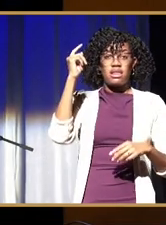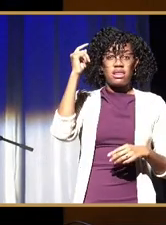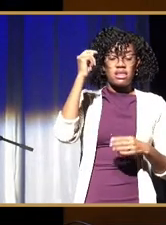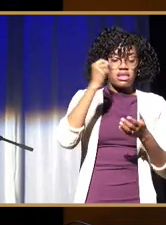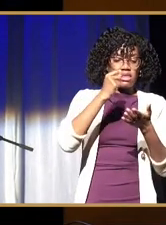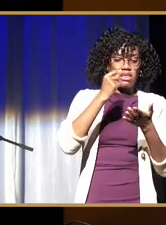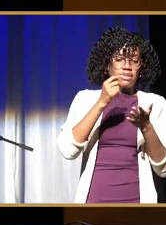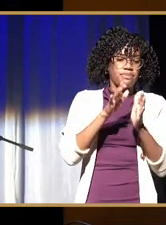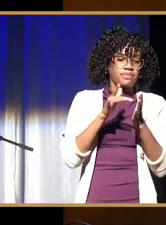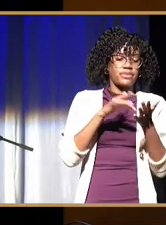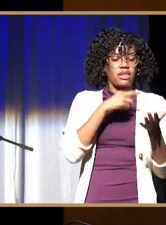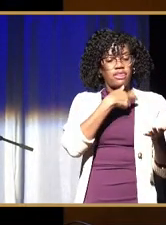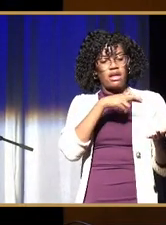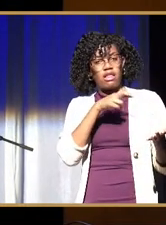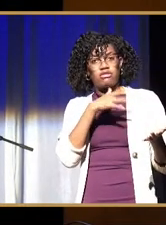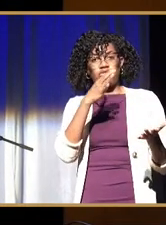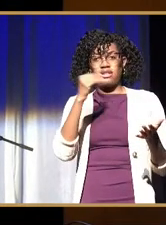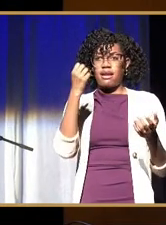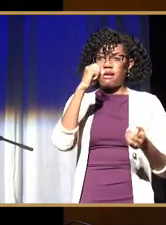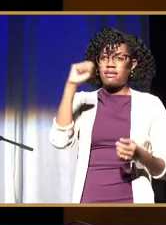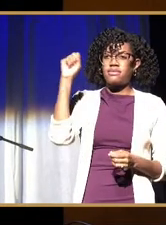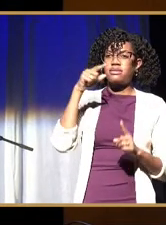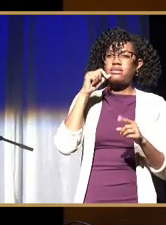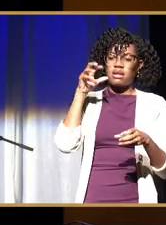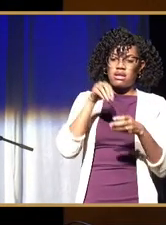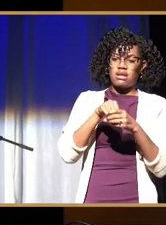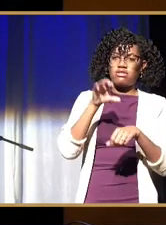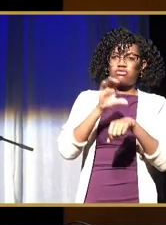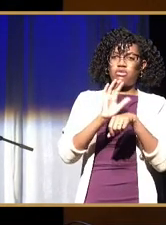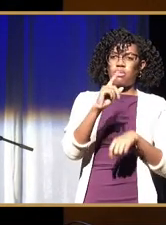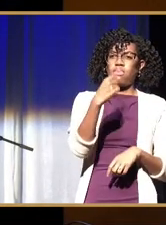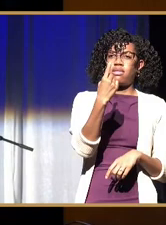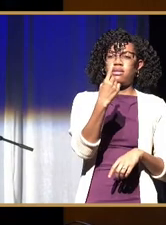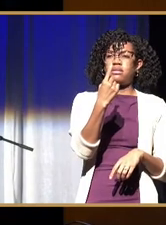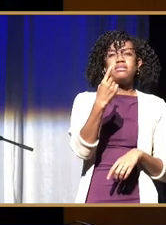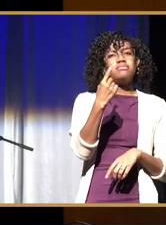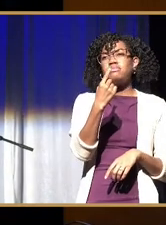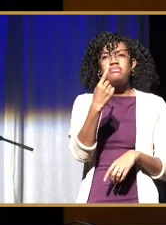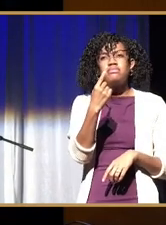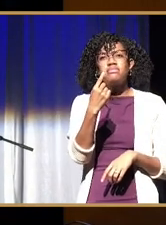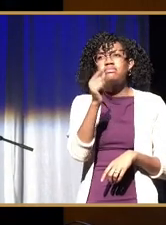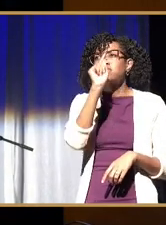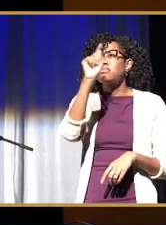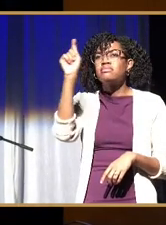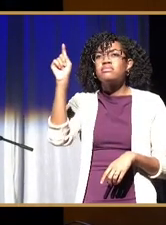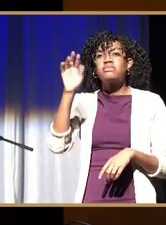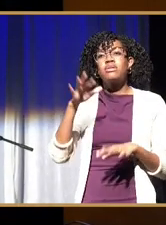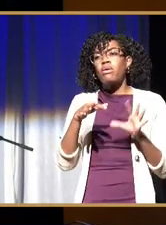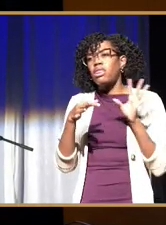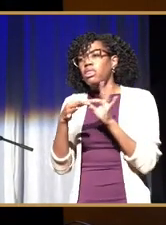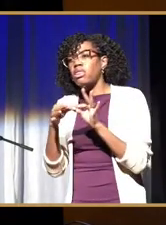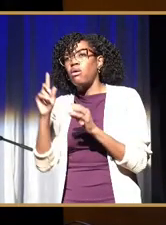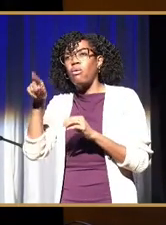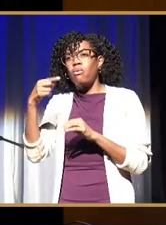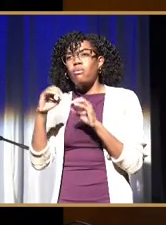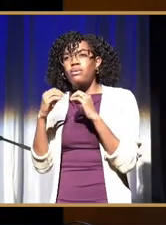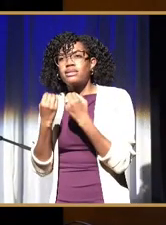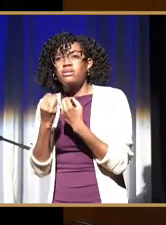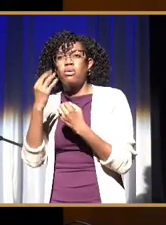bound to the church. They are not bound to organizations or bound to